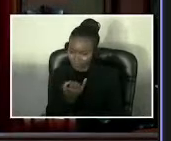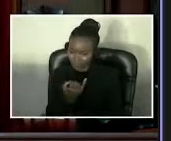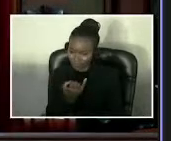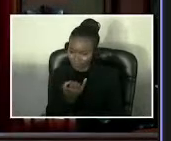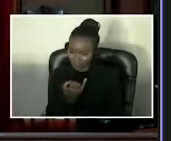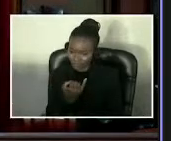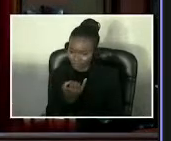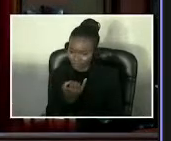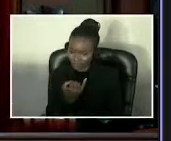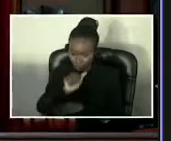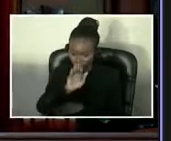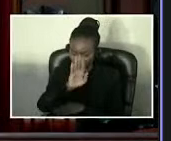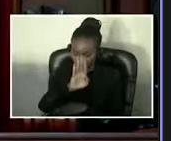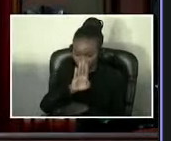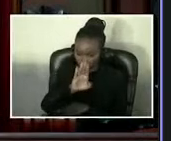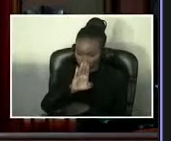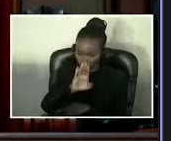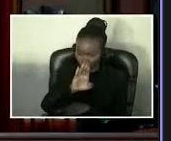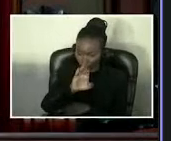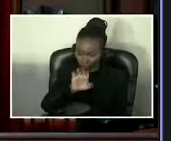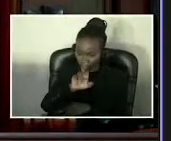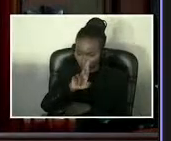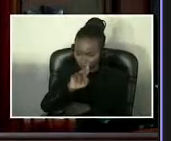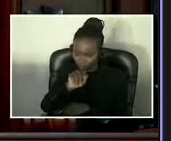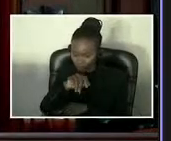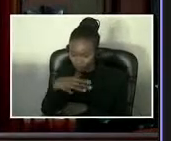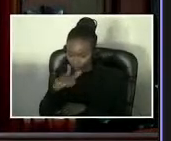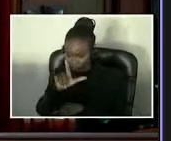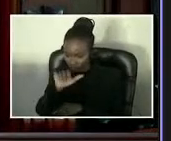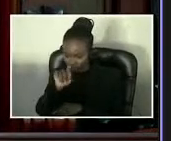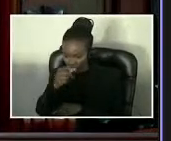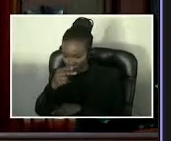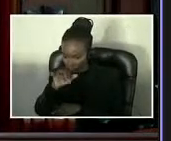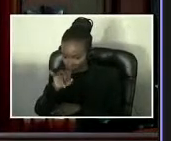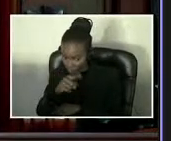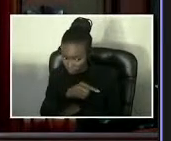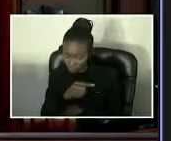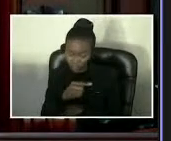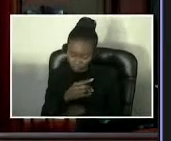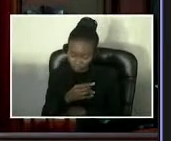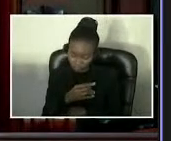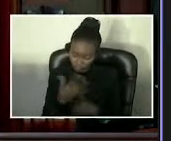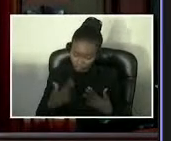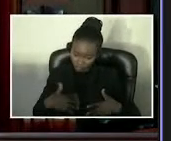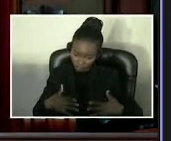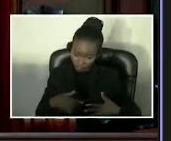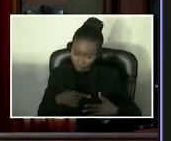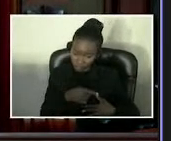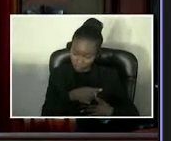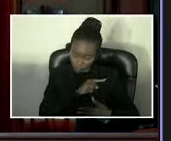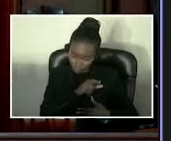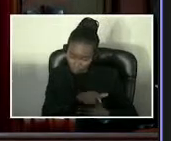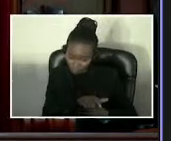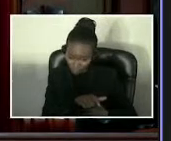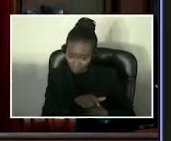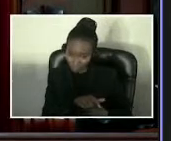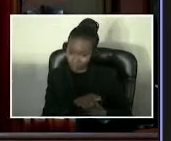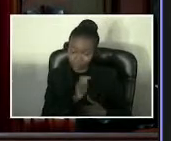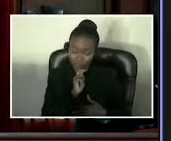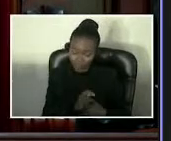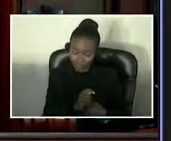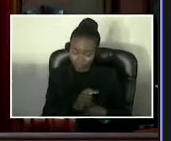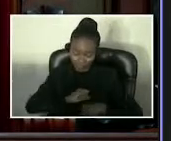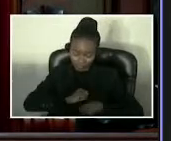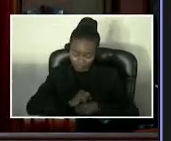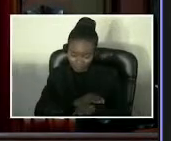pay oversight as it deals with our people without exaggerating the institution has been hardly hit by cognitive